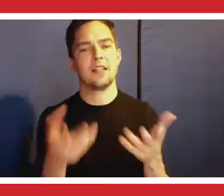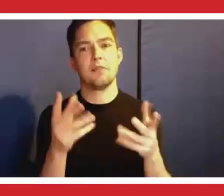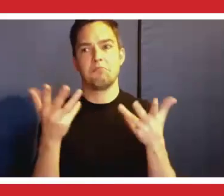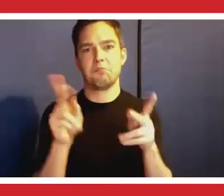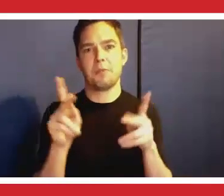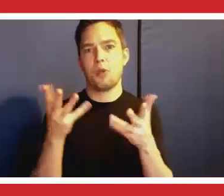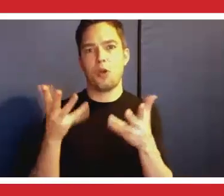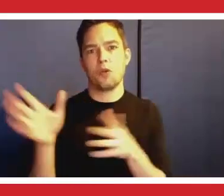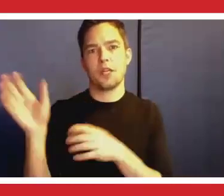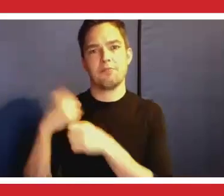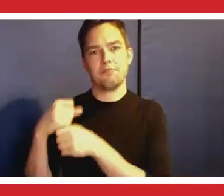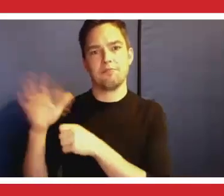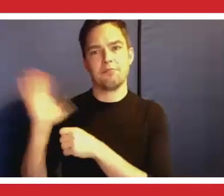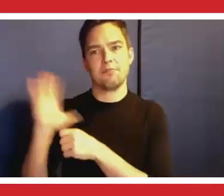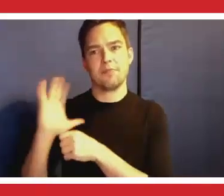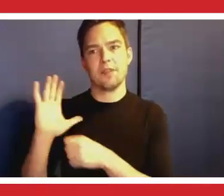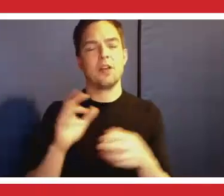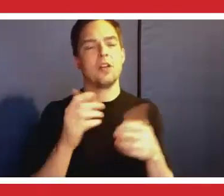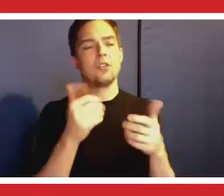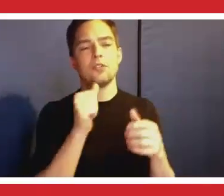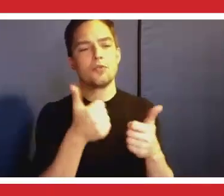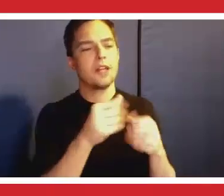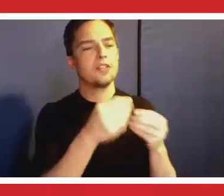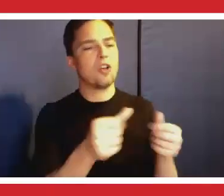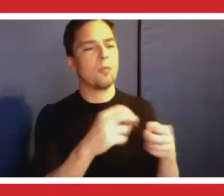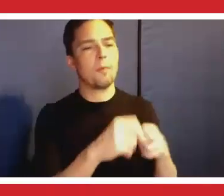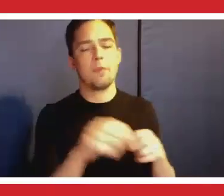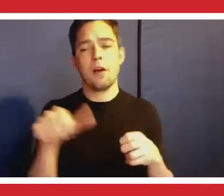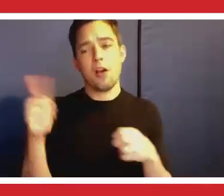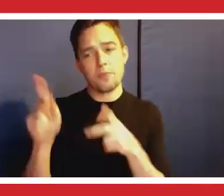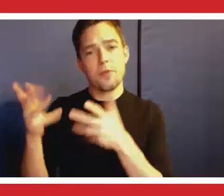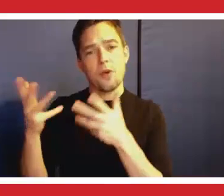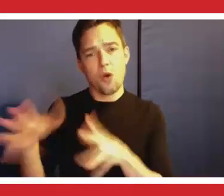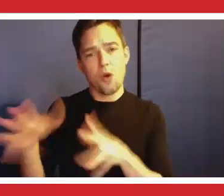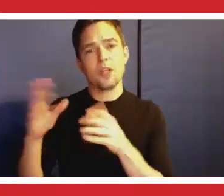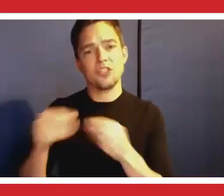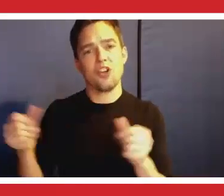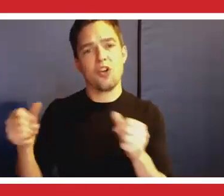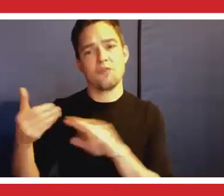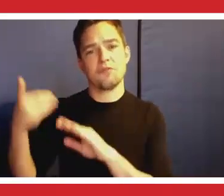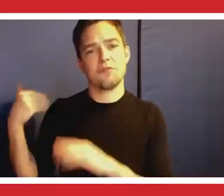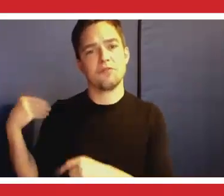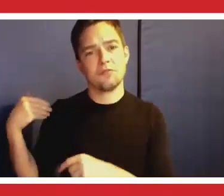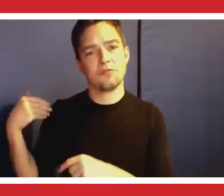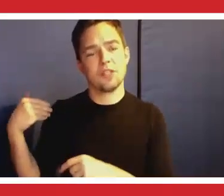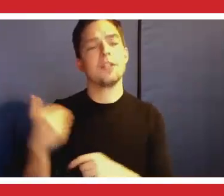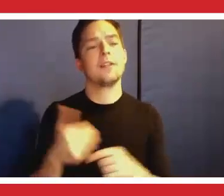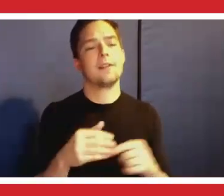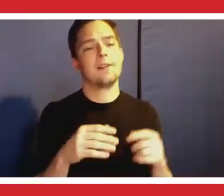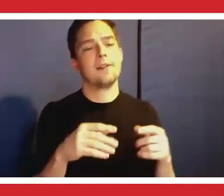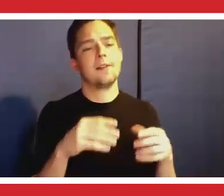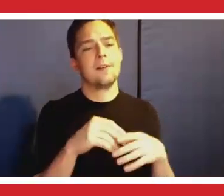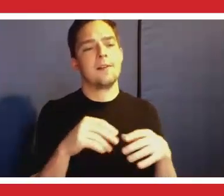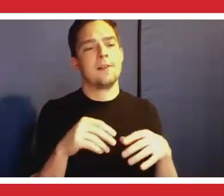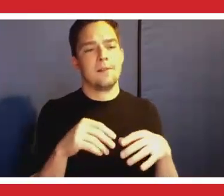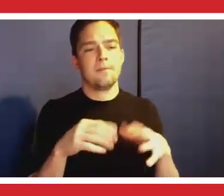don't keep trying to solve problems other people have already solved. And in our organisation, we have a firm belief